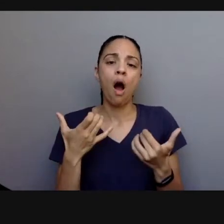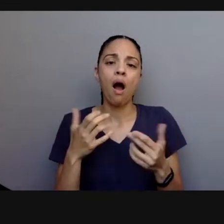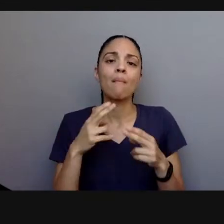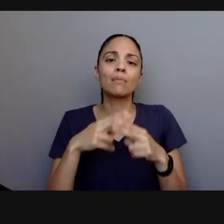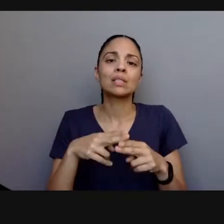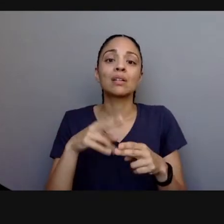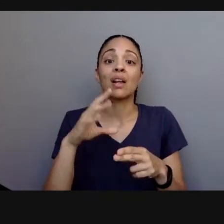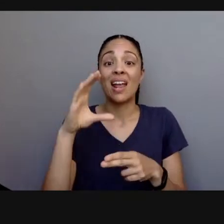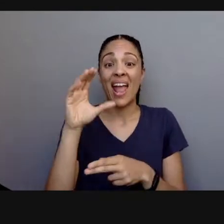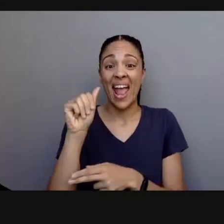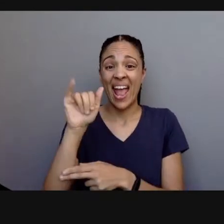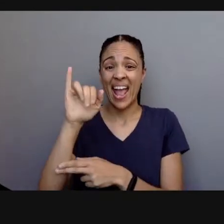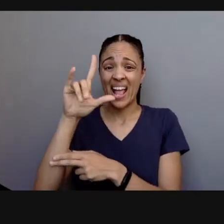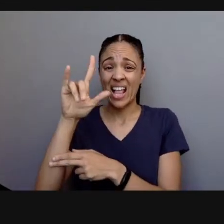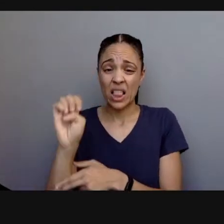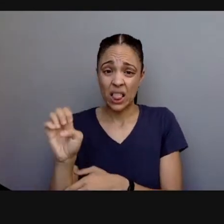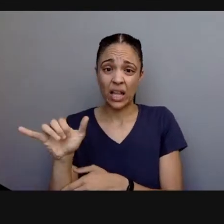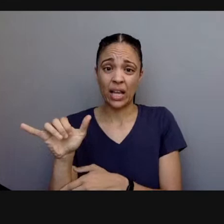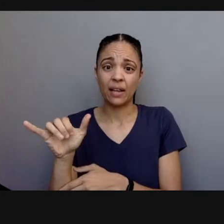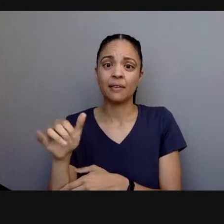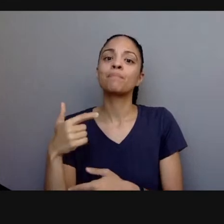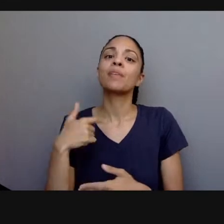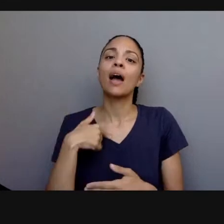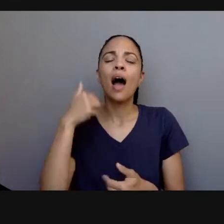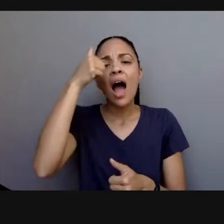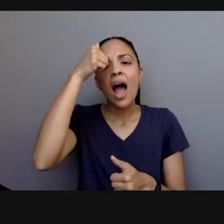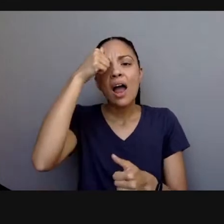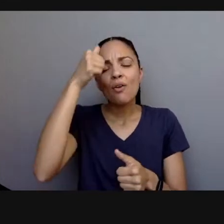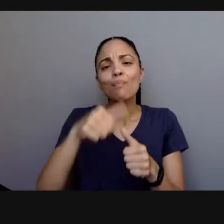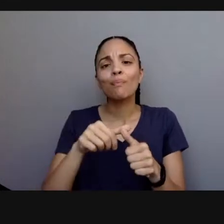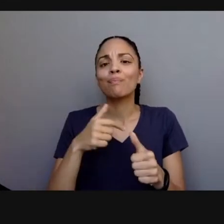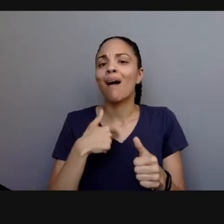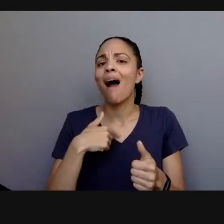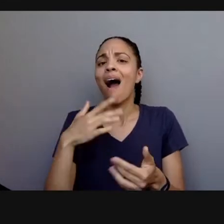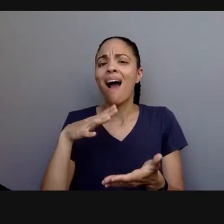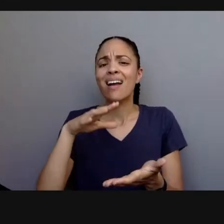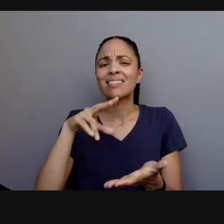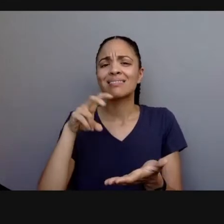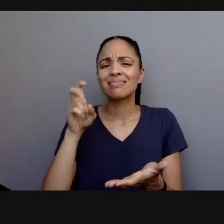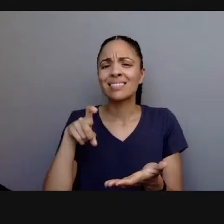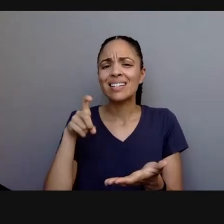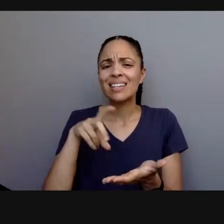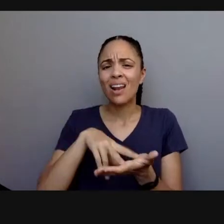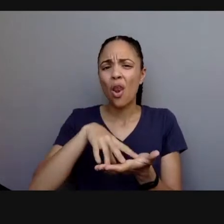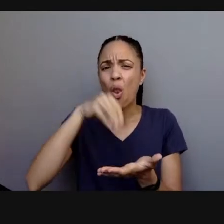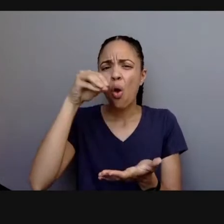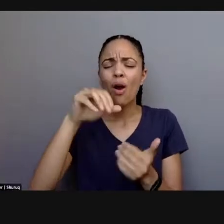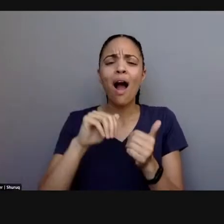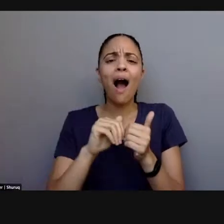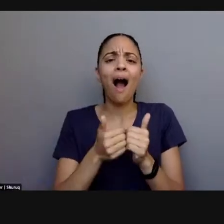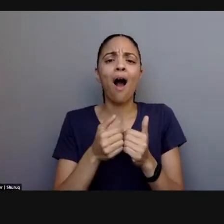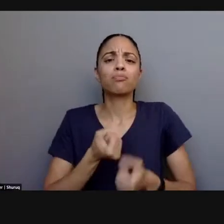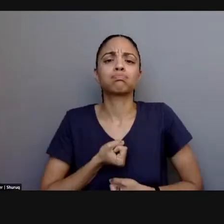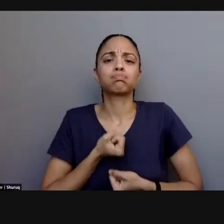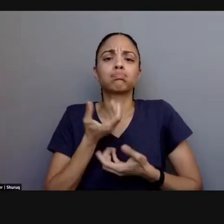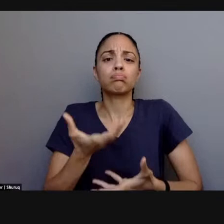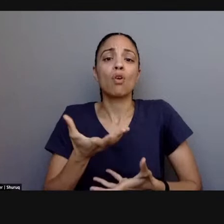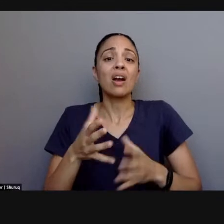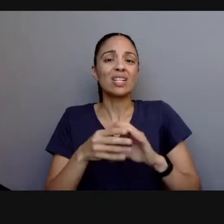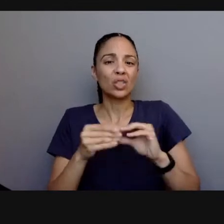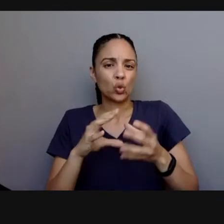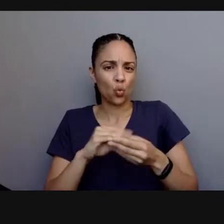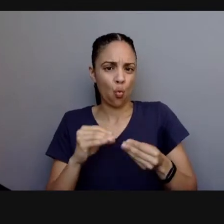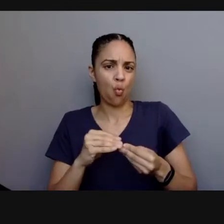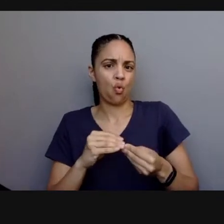mouth as a dancer with Ailey, I still had to use, I had to learn how to tell a story truthfully and honestly and